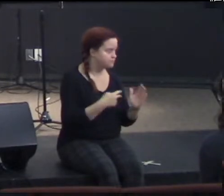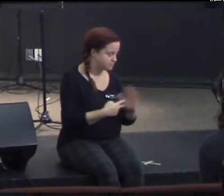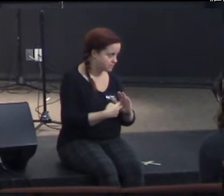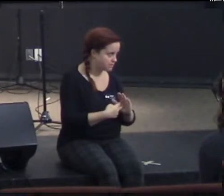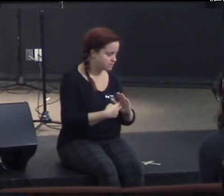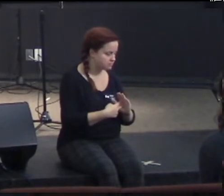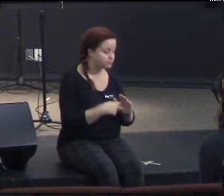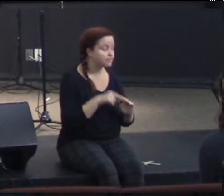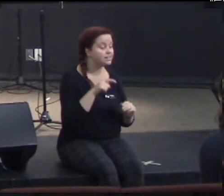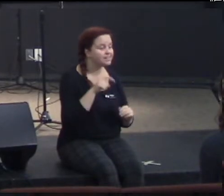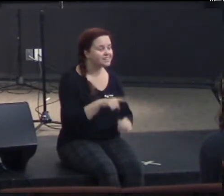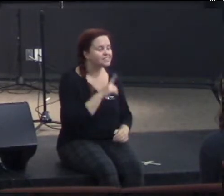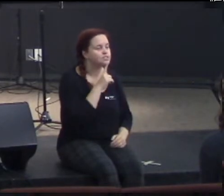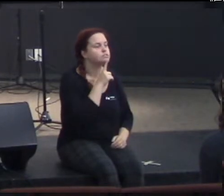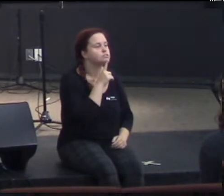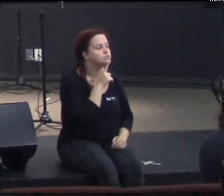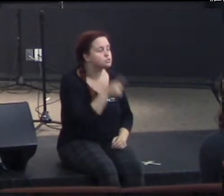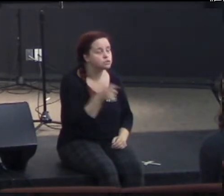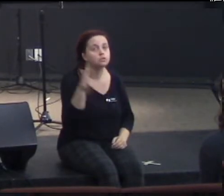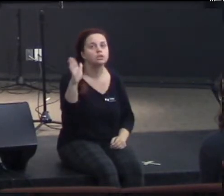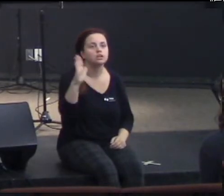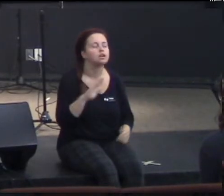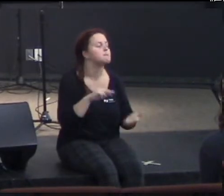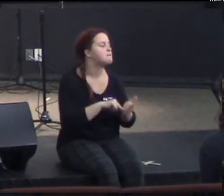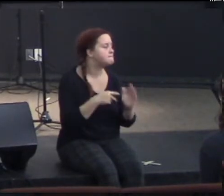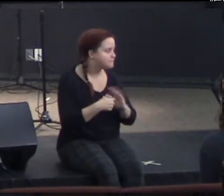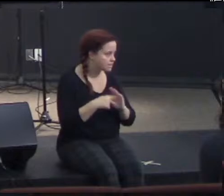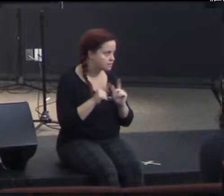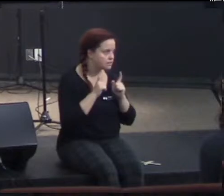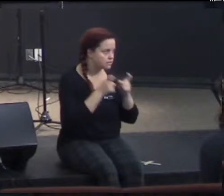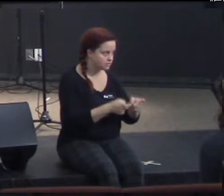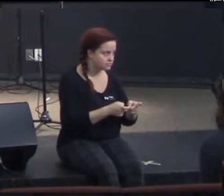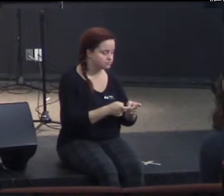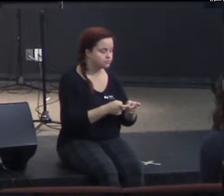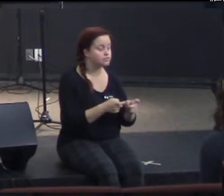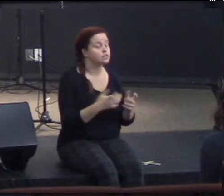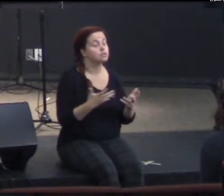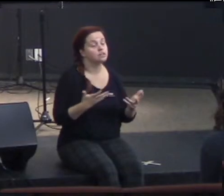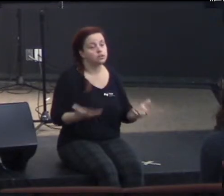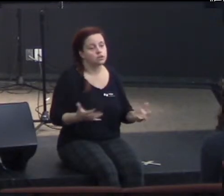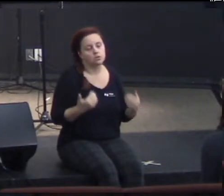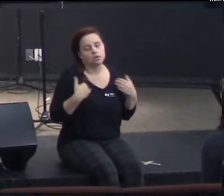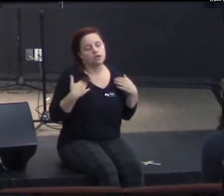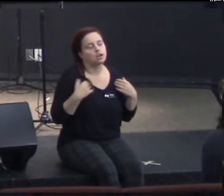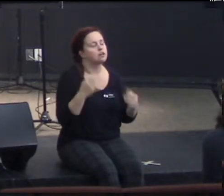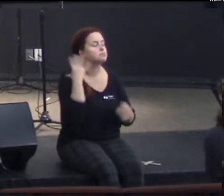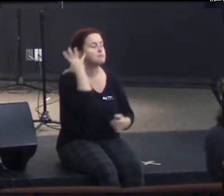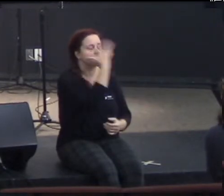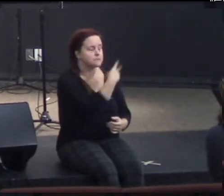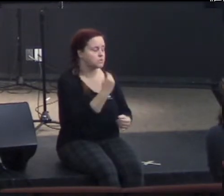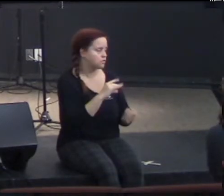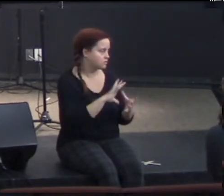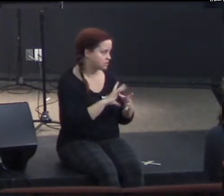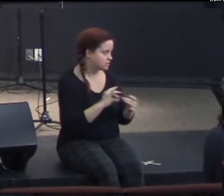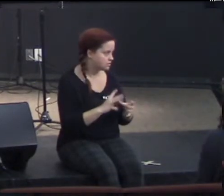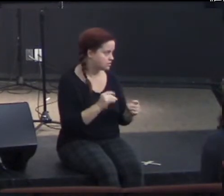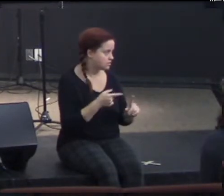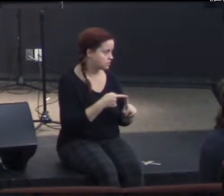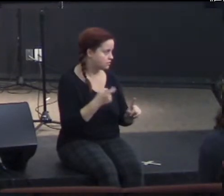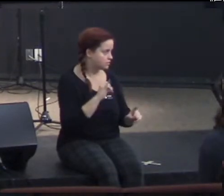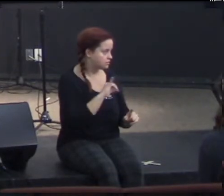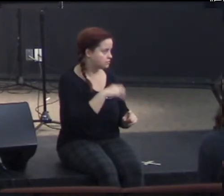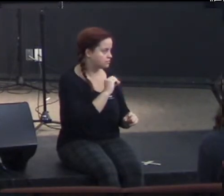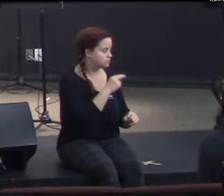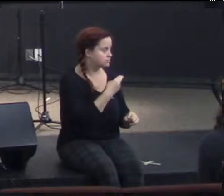the truth of God was meant to give. And so we have this beautiful statement from John. Grace and